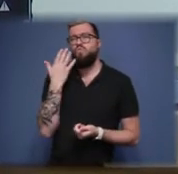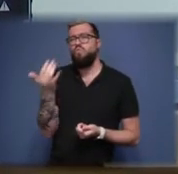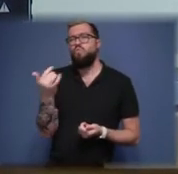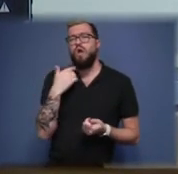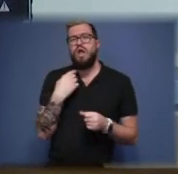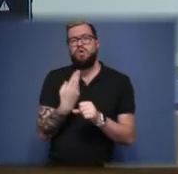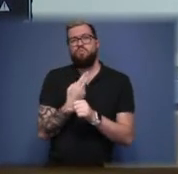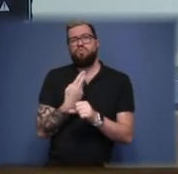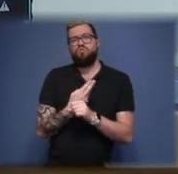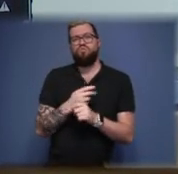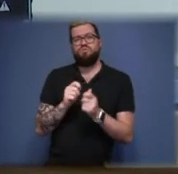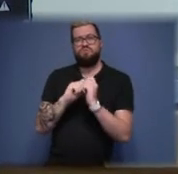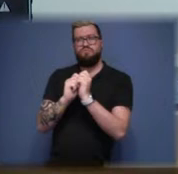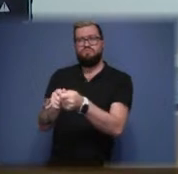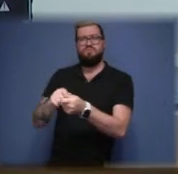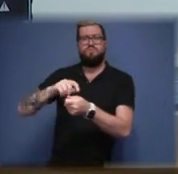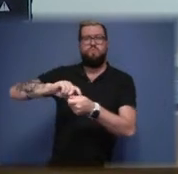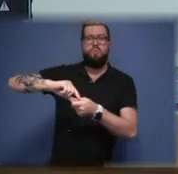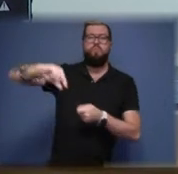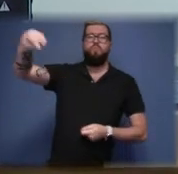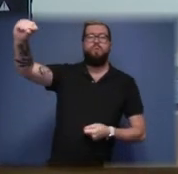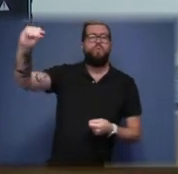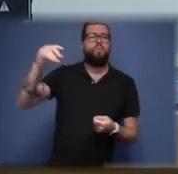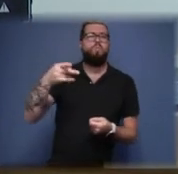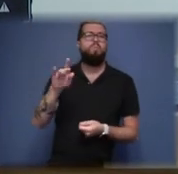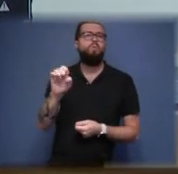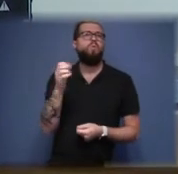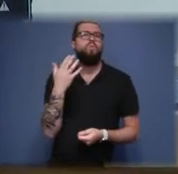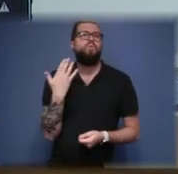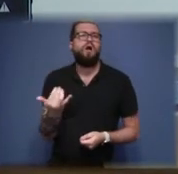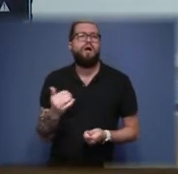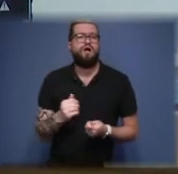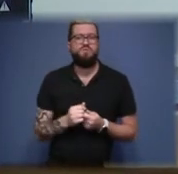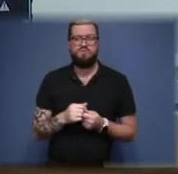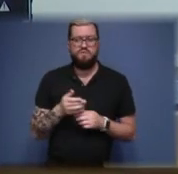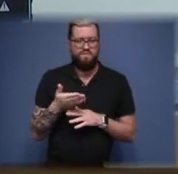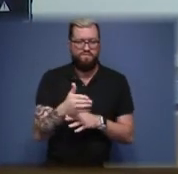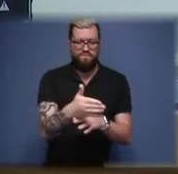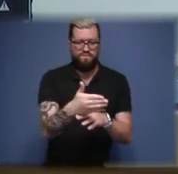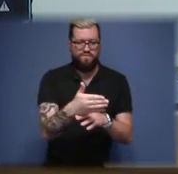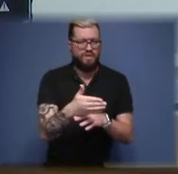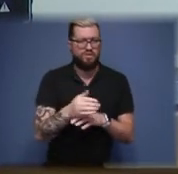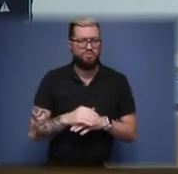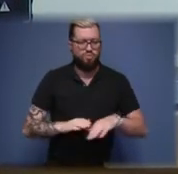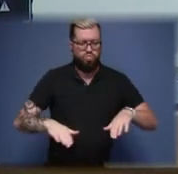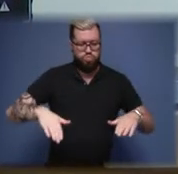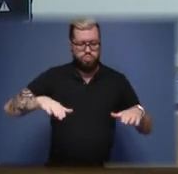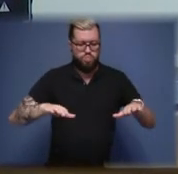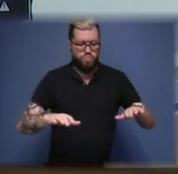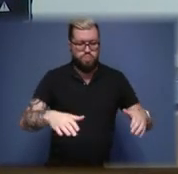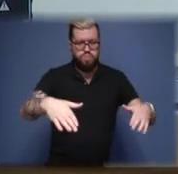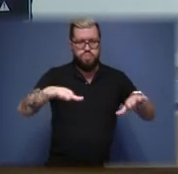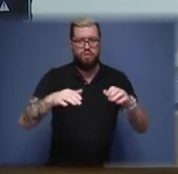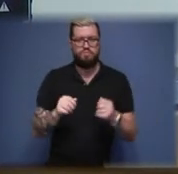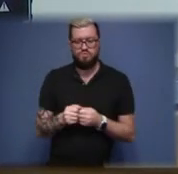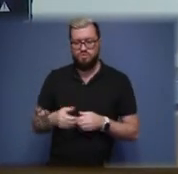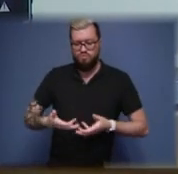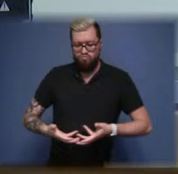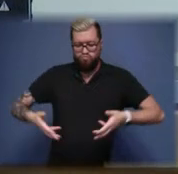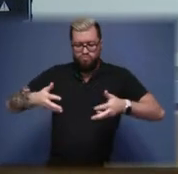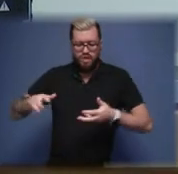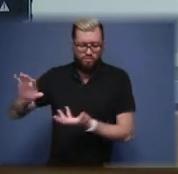were using fishing poles, because there were all these fish floating on top of the river. Why didn't we just use the net and scoop them up?